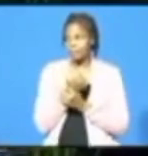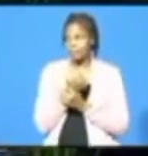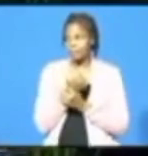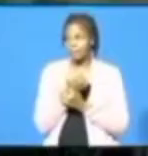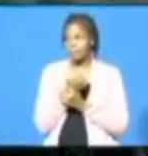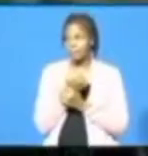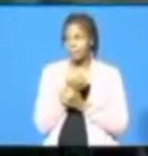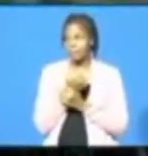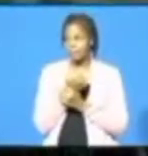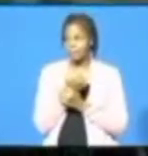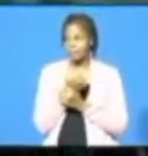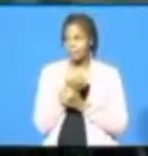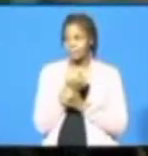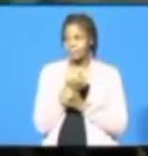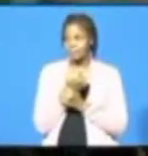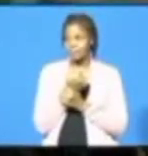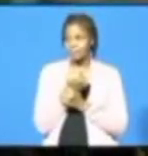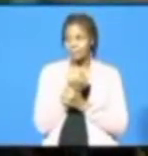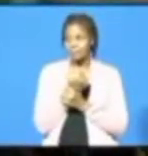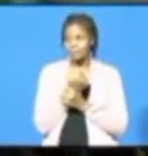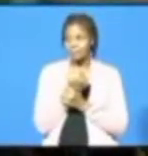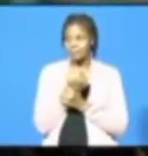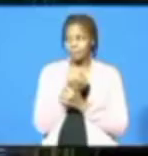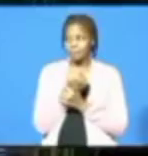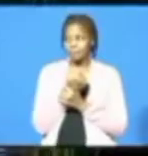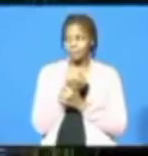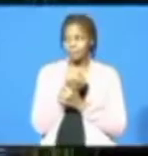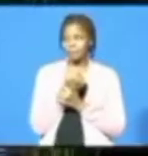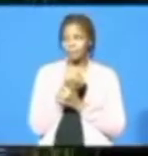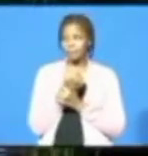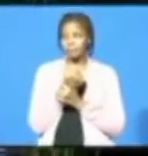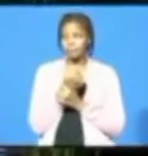waters of Jericho